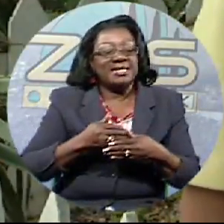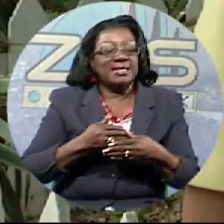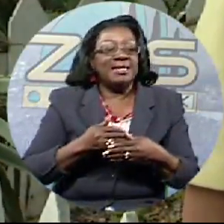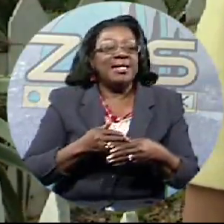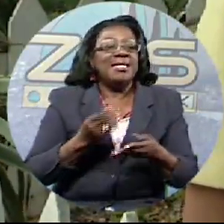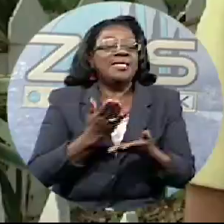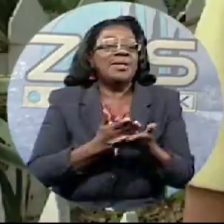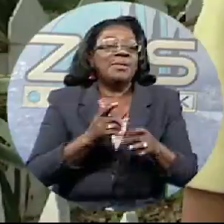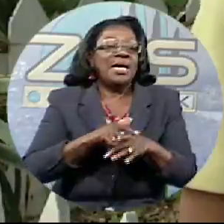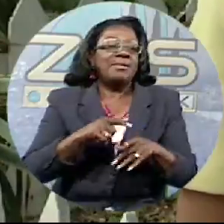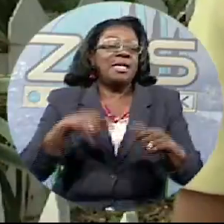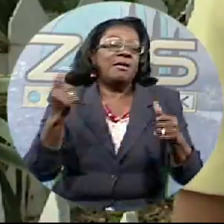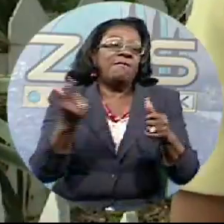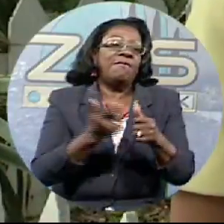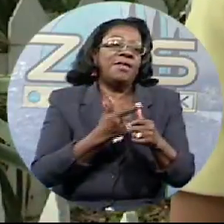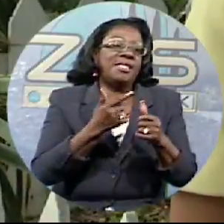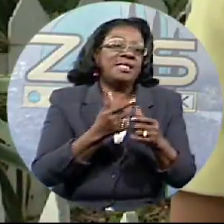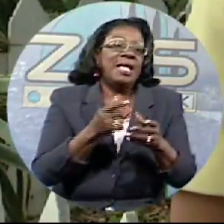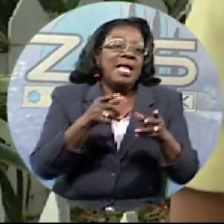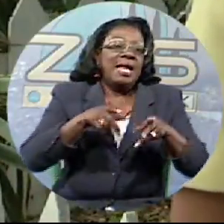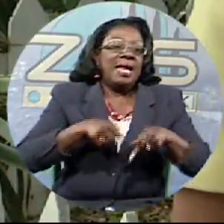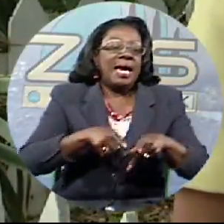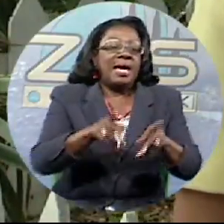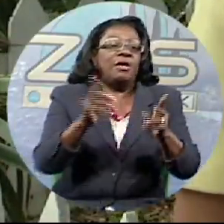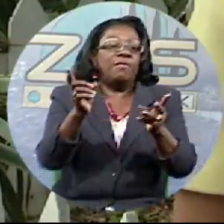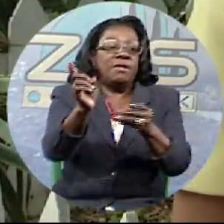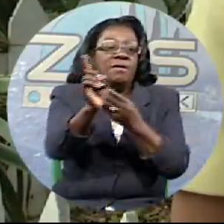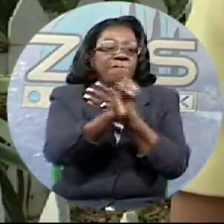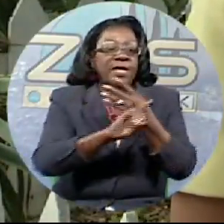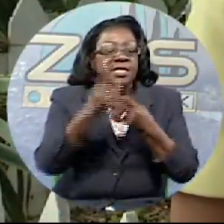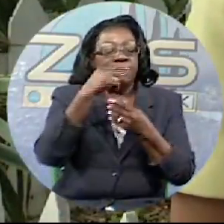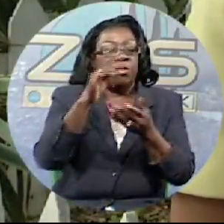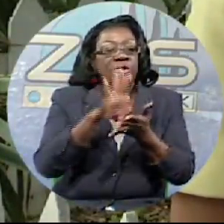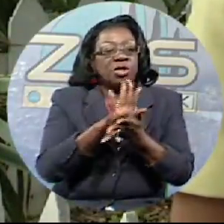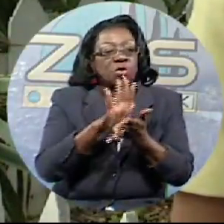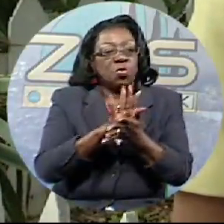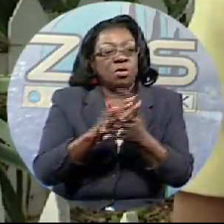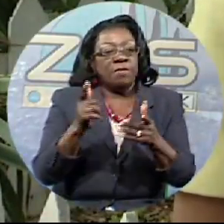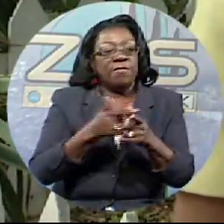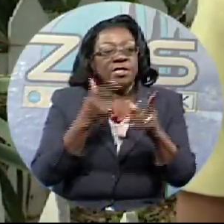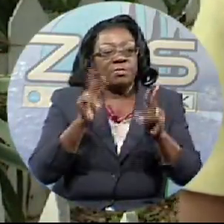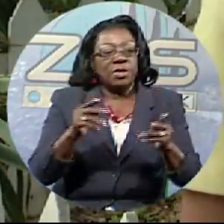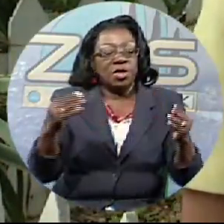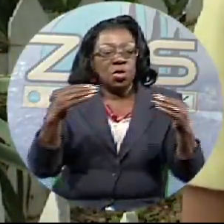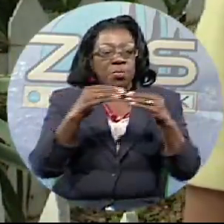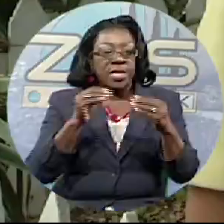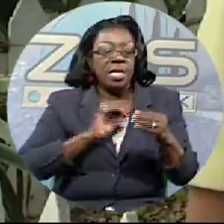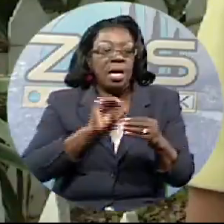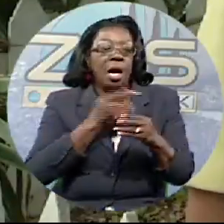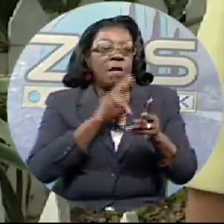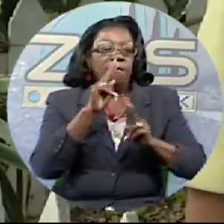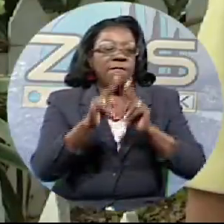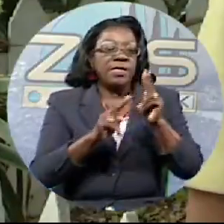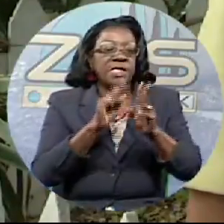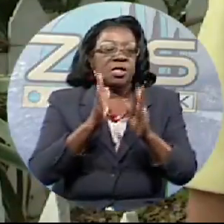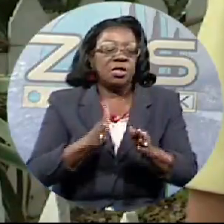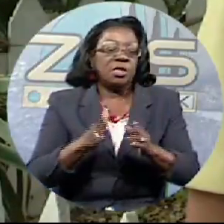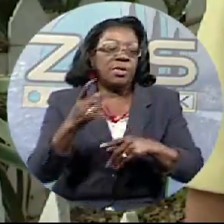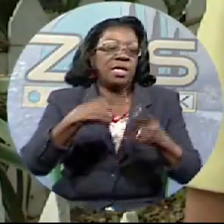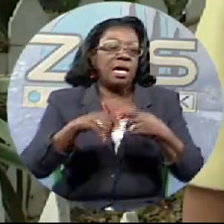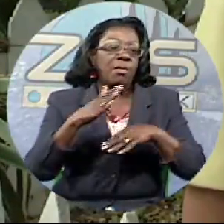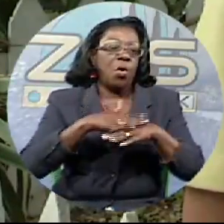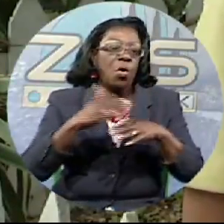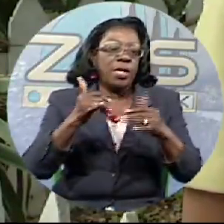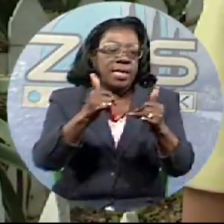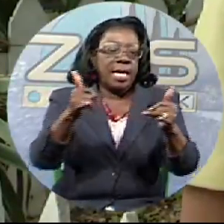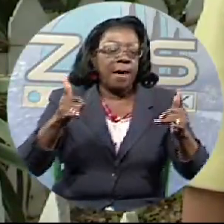the first line of defense for the school. They are the first persons to meet our visitors when they come on campus, as well as our